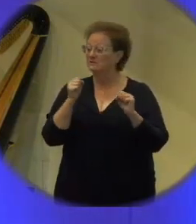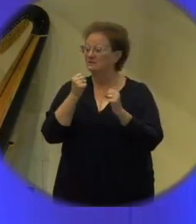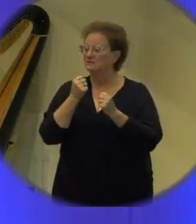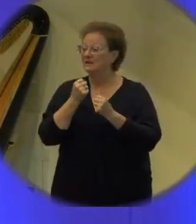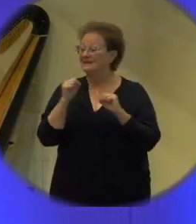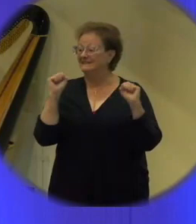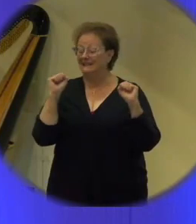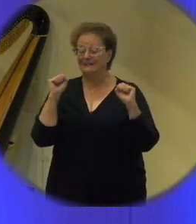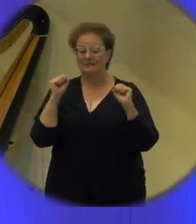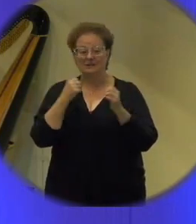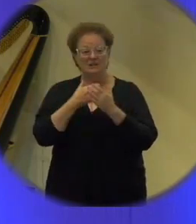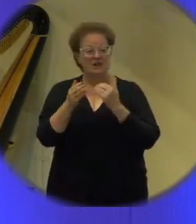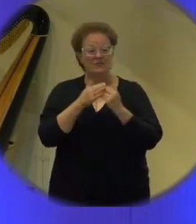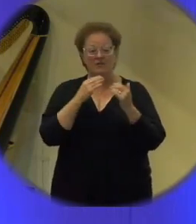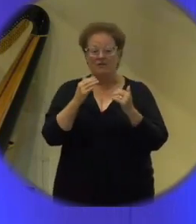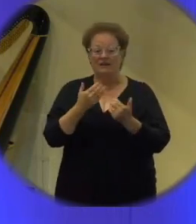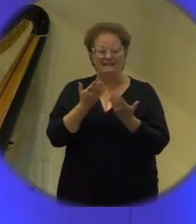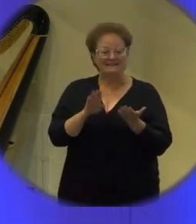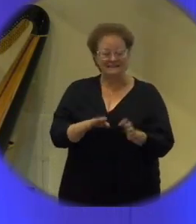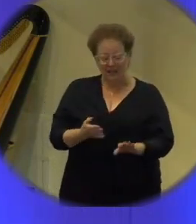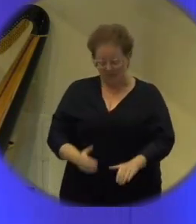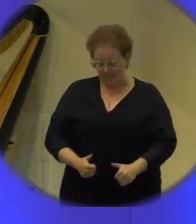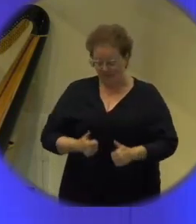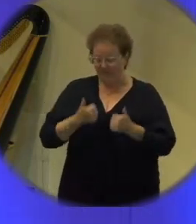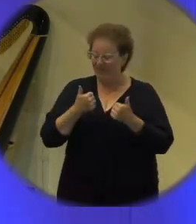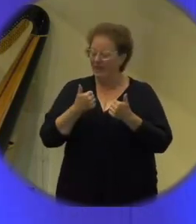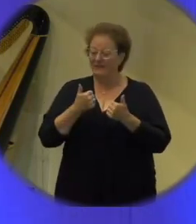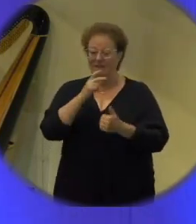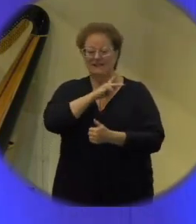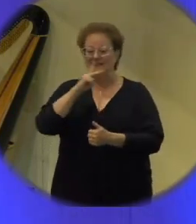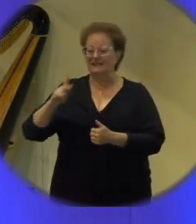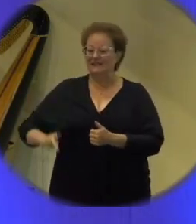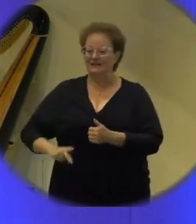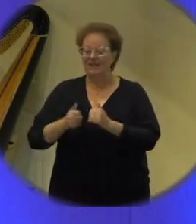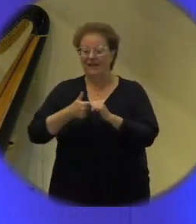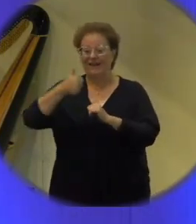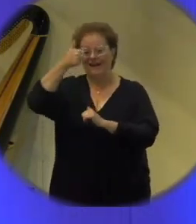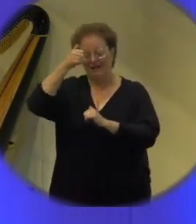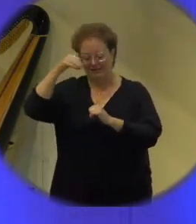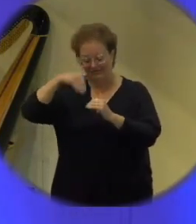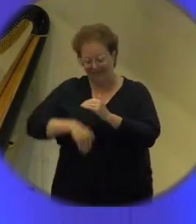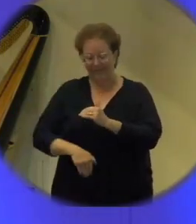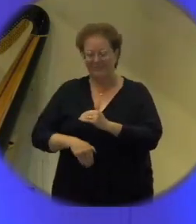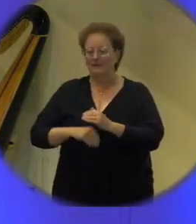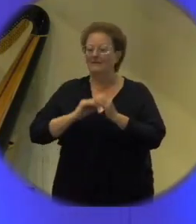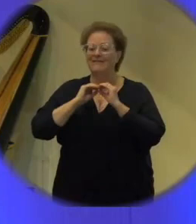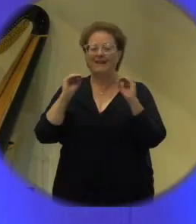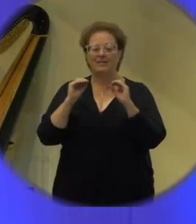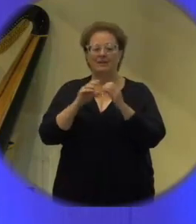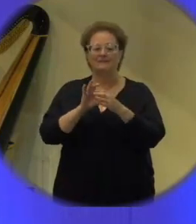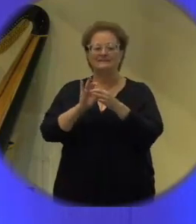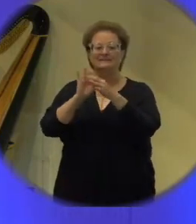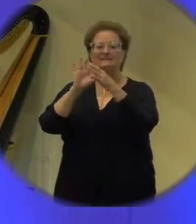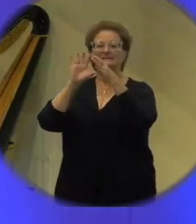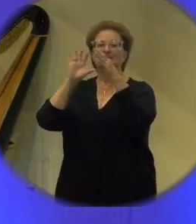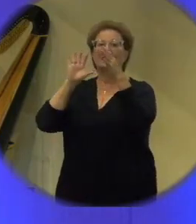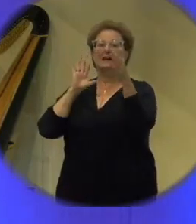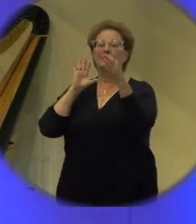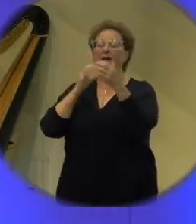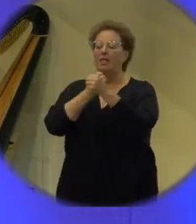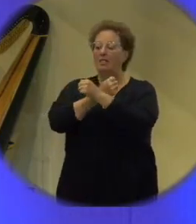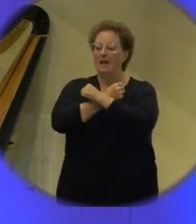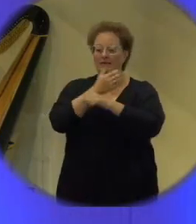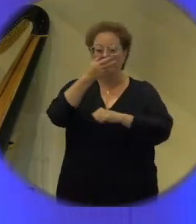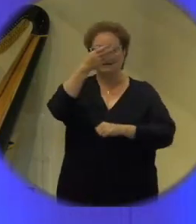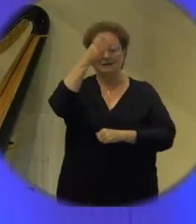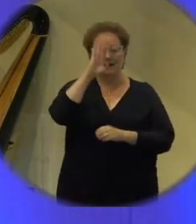says, neither death, nor life, nor angels, nor principalities, nor height, nor depth, nor anything in this world, nothing can separate you from the love of God that